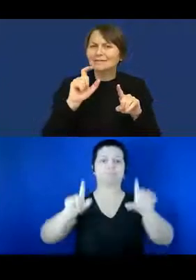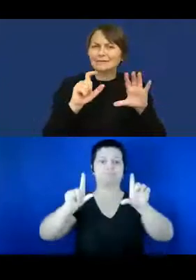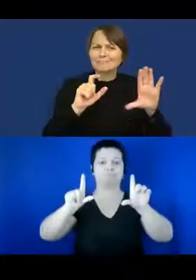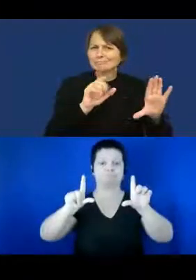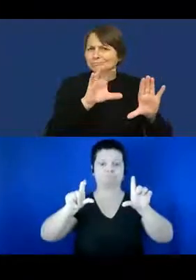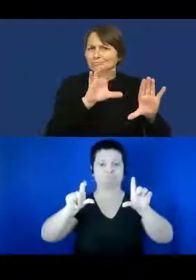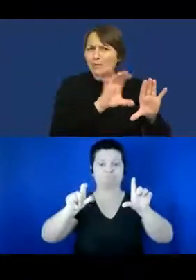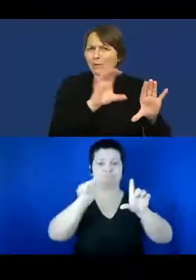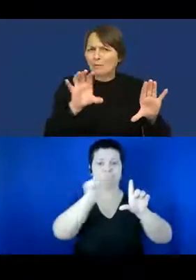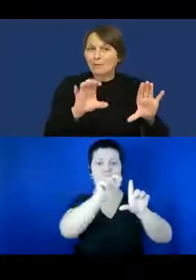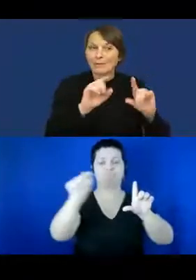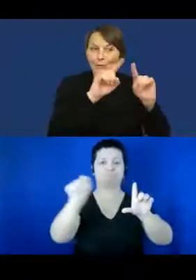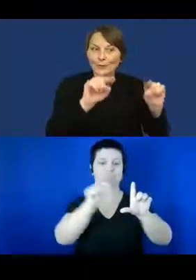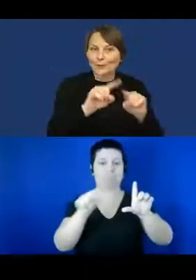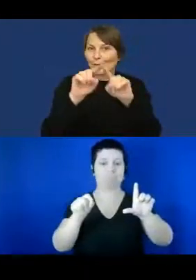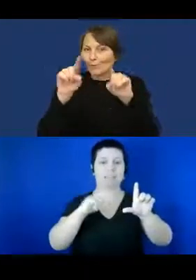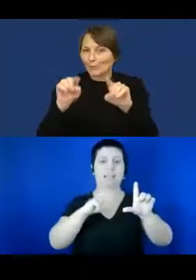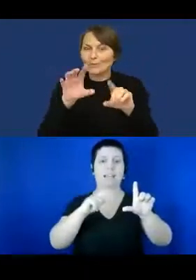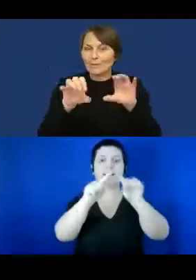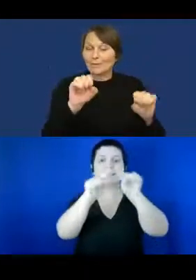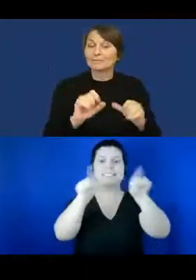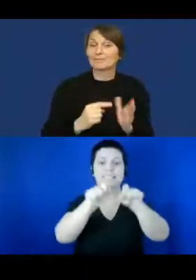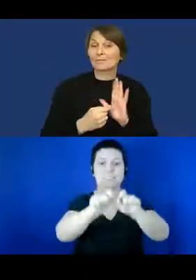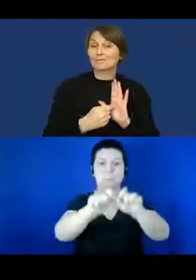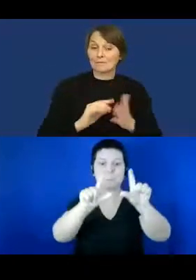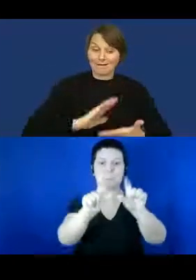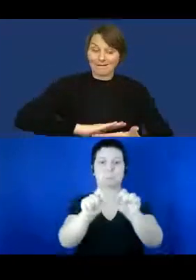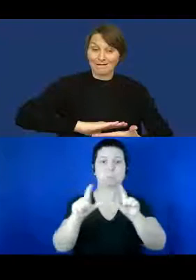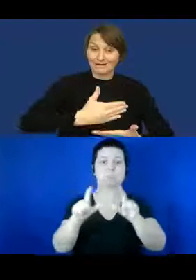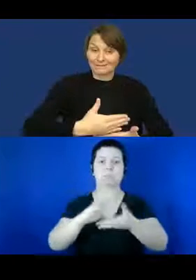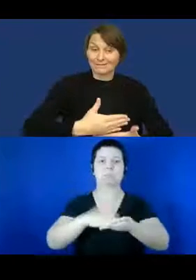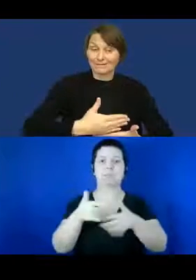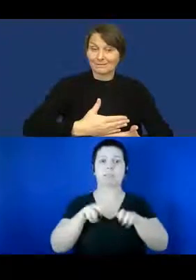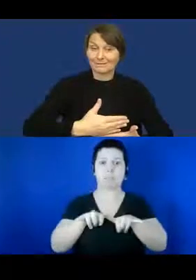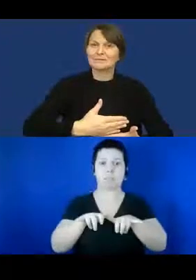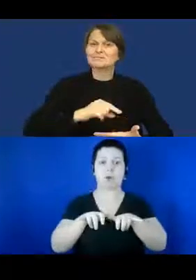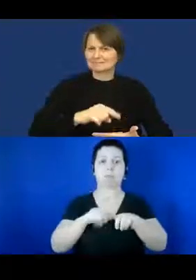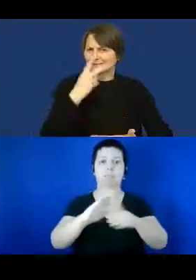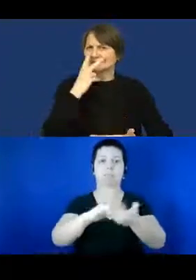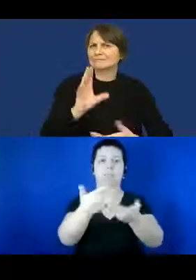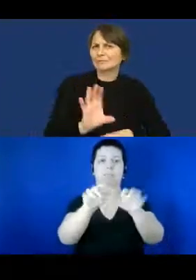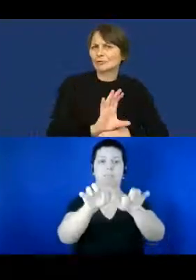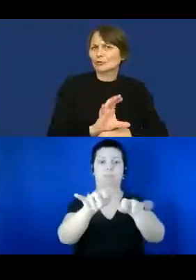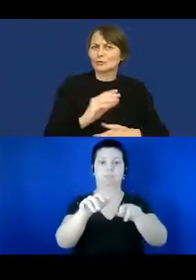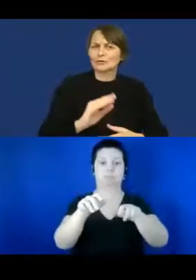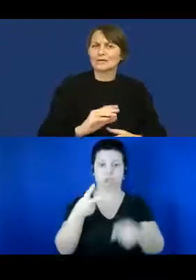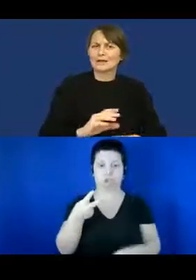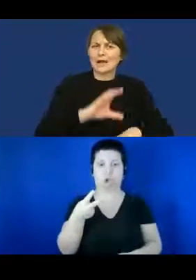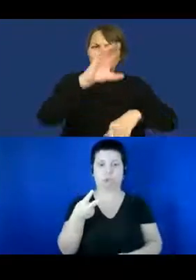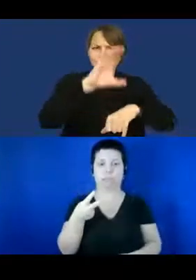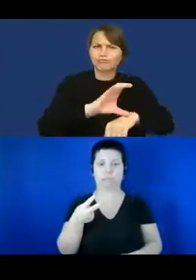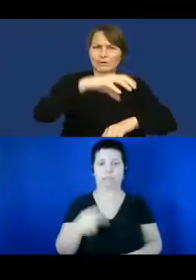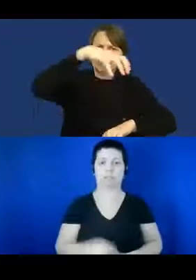been highlighted. So a laptop at the front, in the middle of the image, we see it's a computer, a desktop computer in this